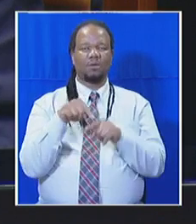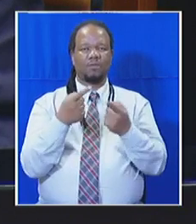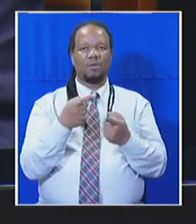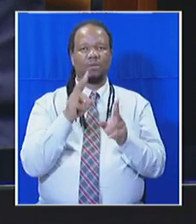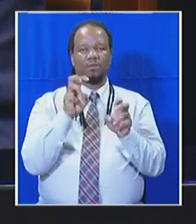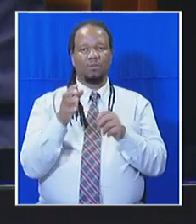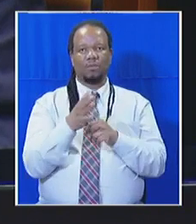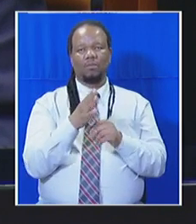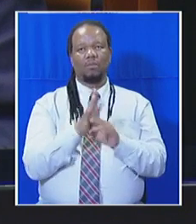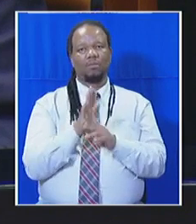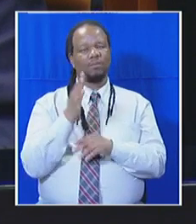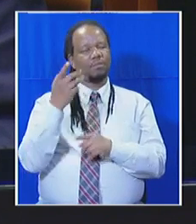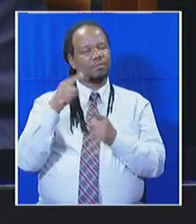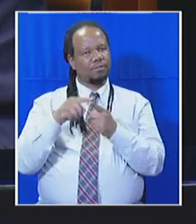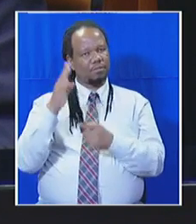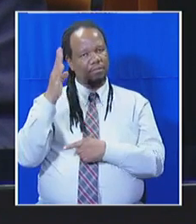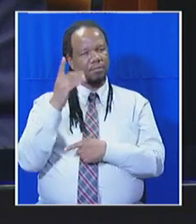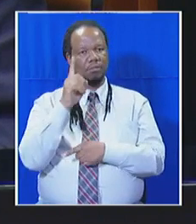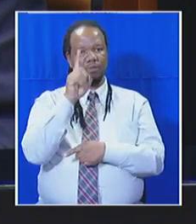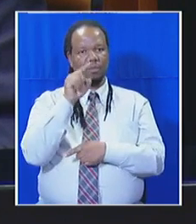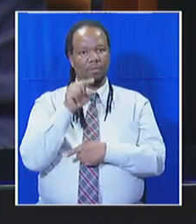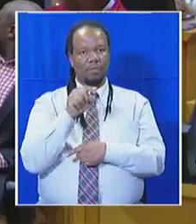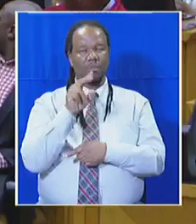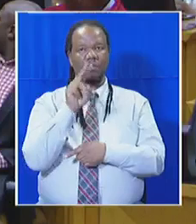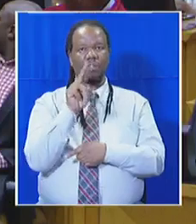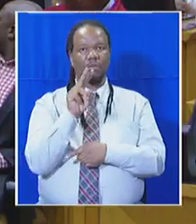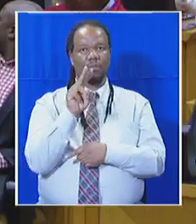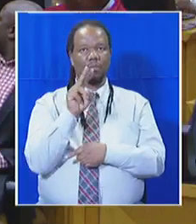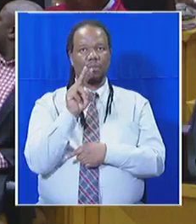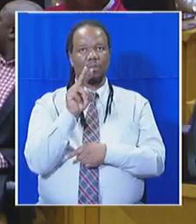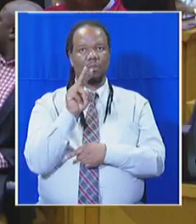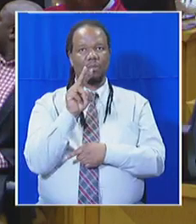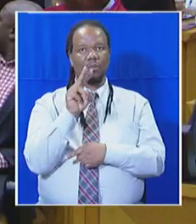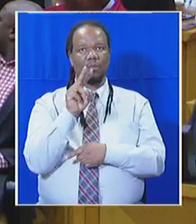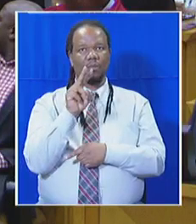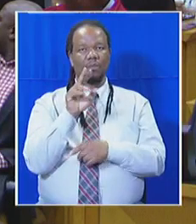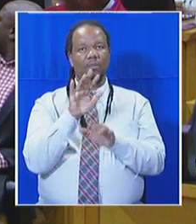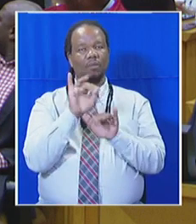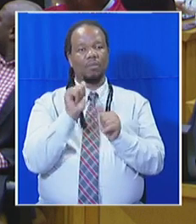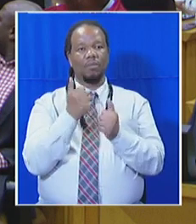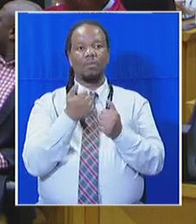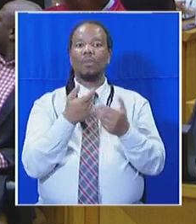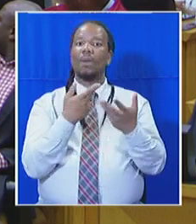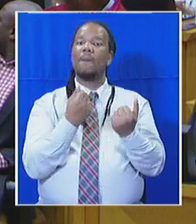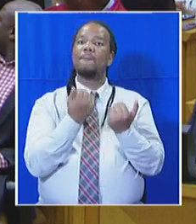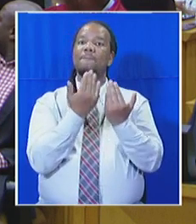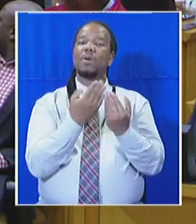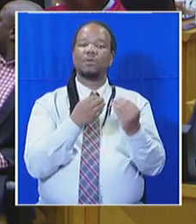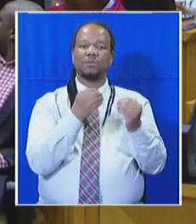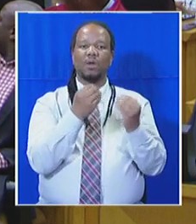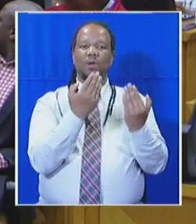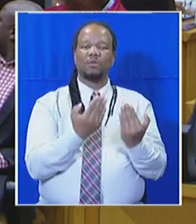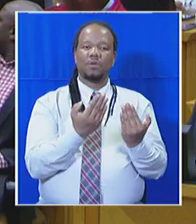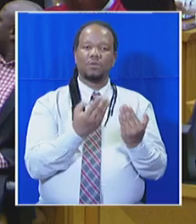Zoli. The 1.2 million, I think it was, appears in the adjusted budgets documents that were